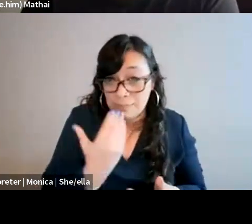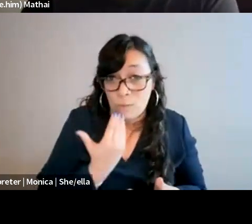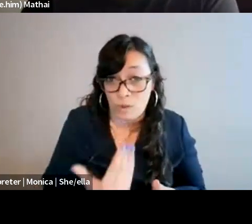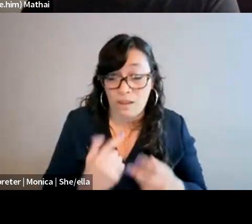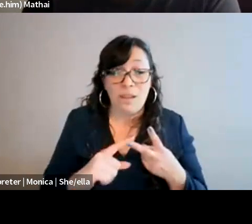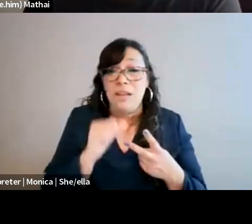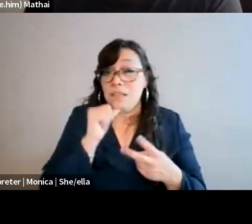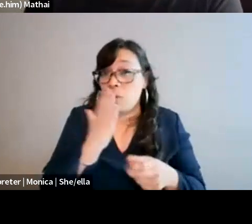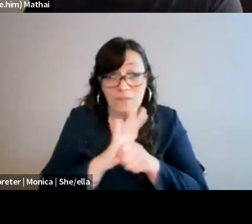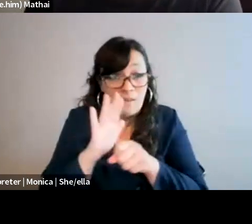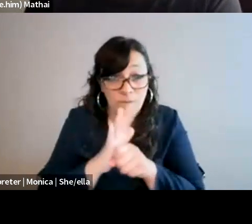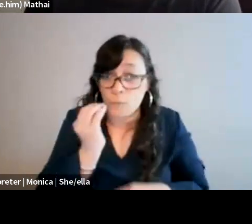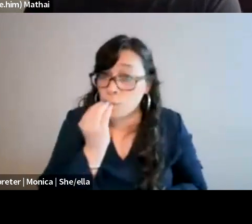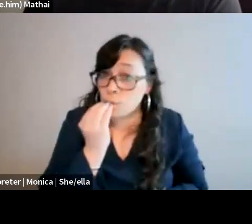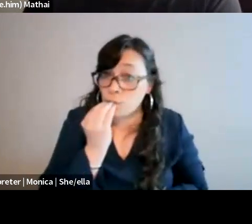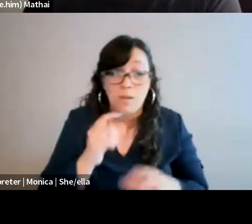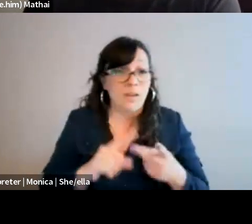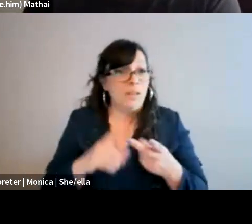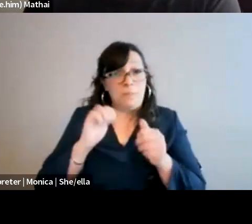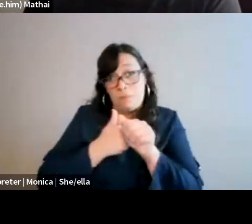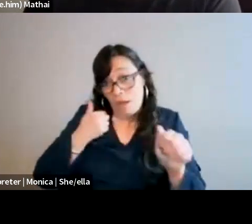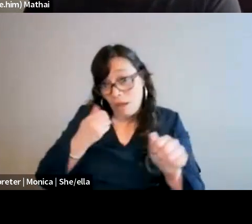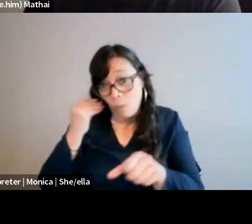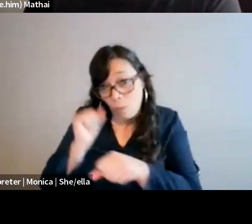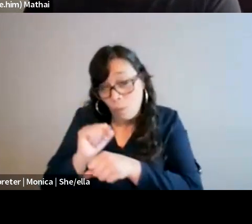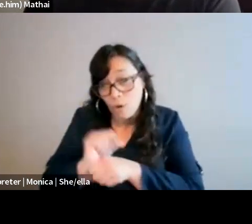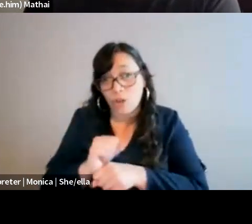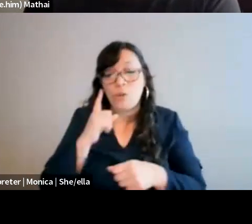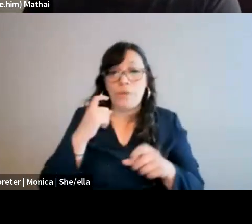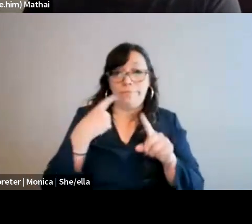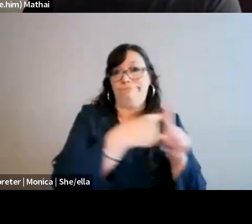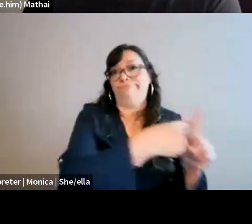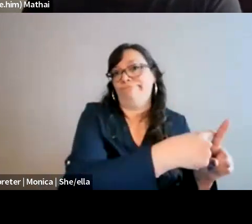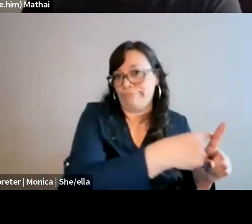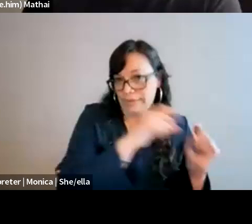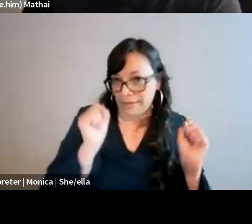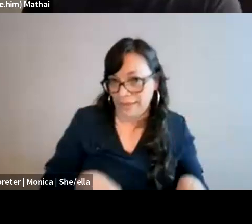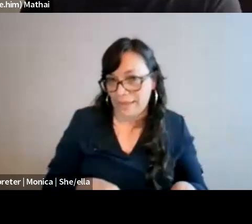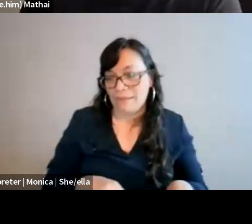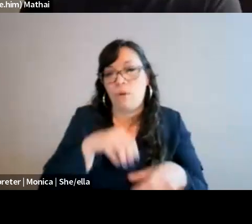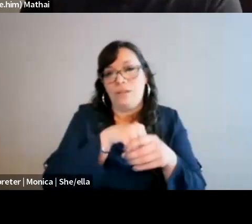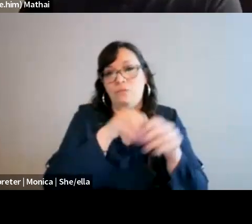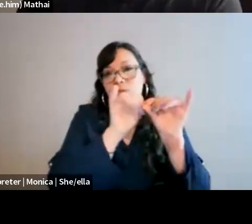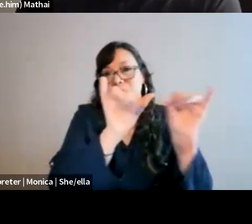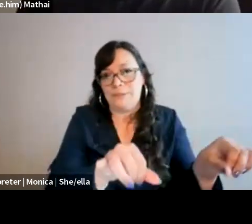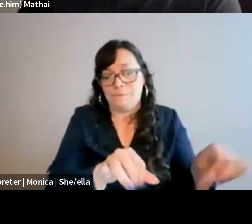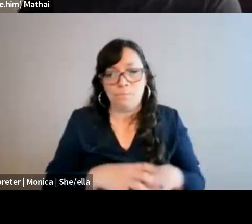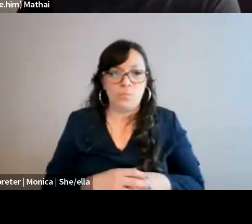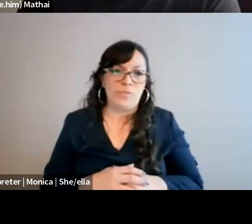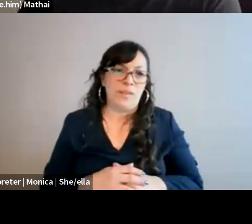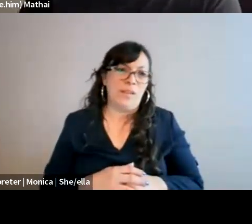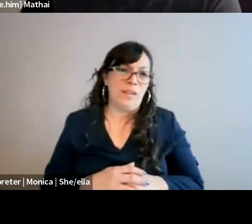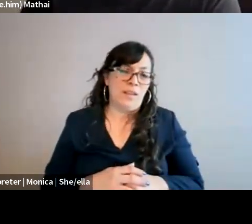or maybe behind on their homework. So this is one of the ways that they could fall into the system and